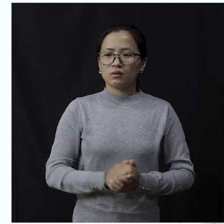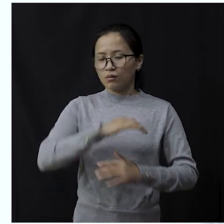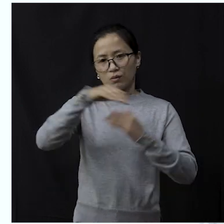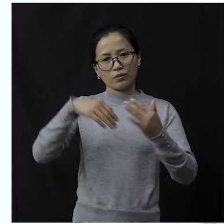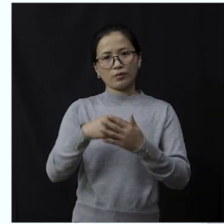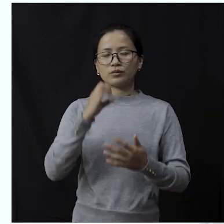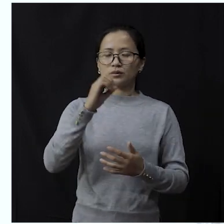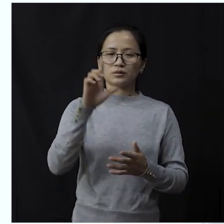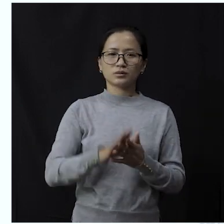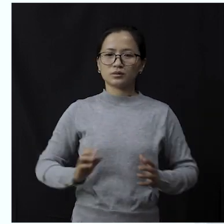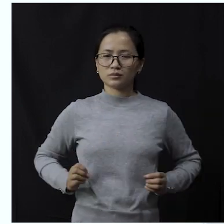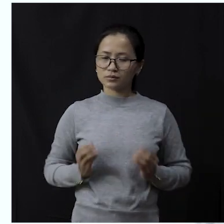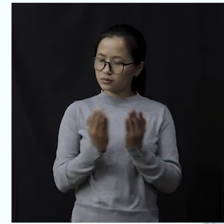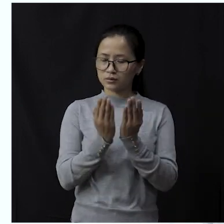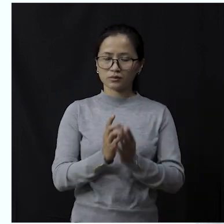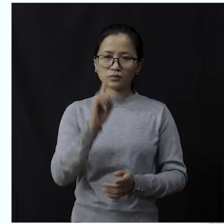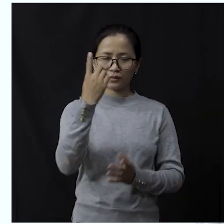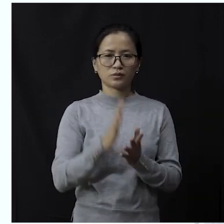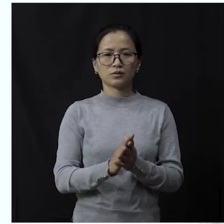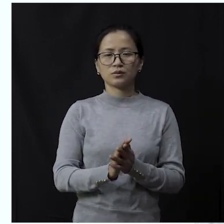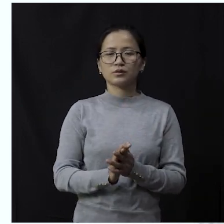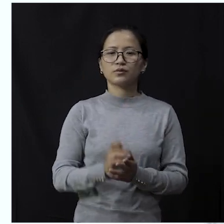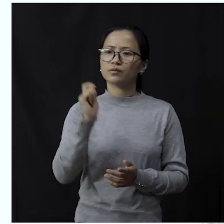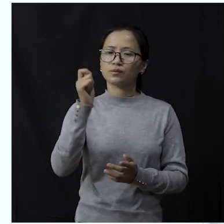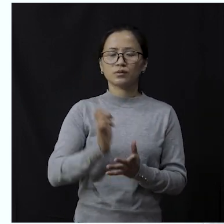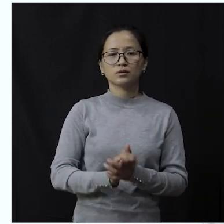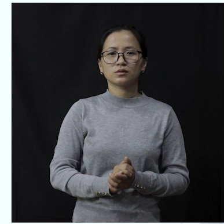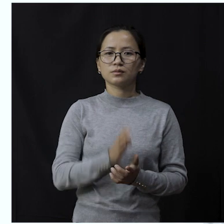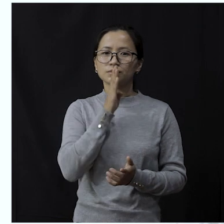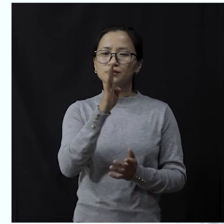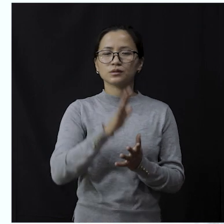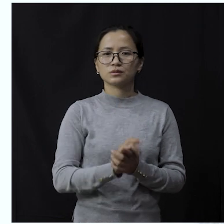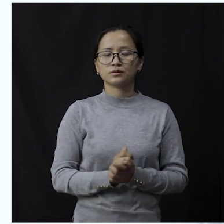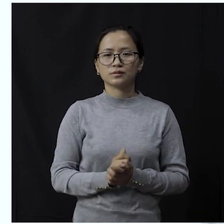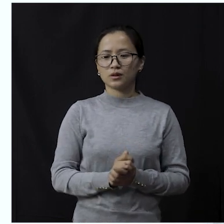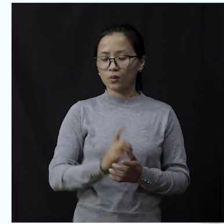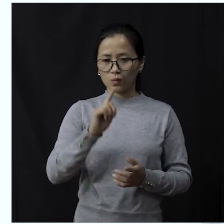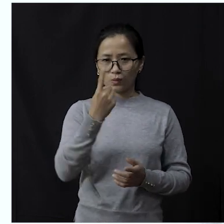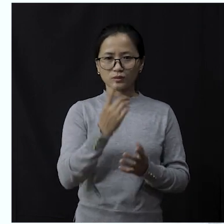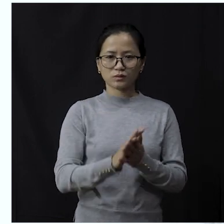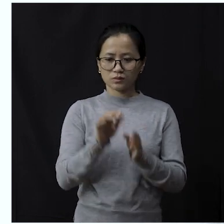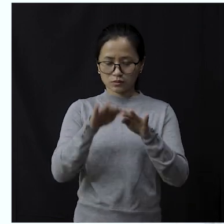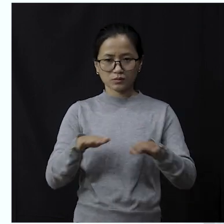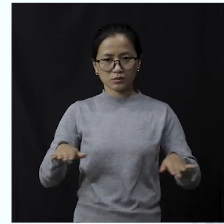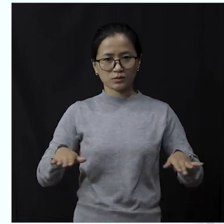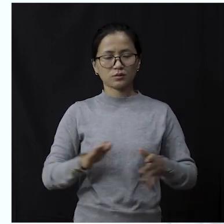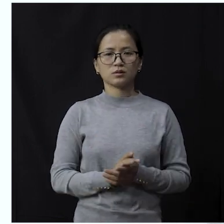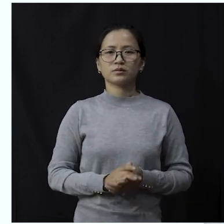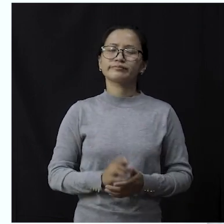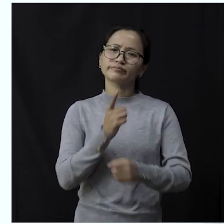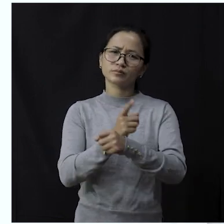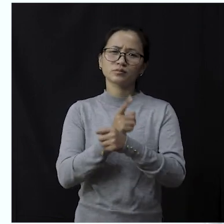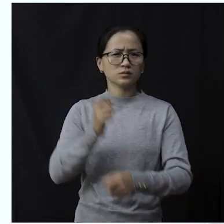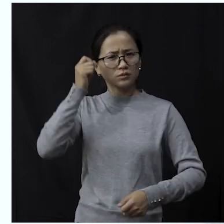whole class say that you will study something, but one of you is not doing the work, and because of that one student, the teacher